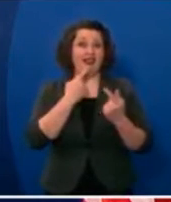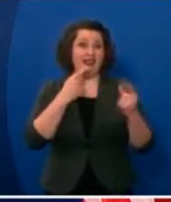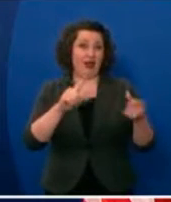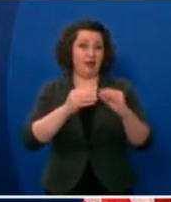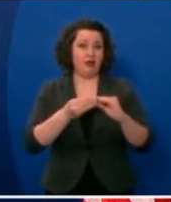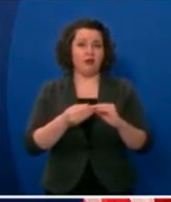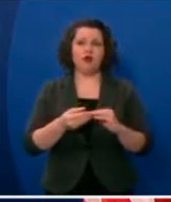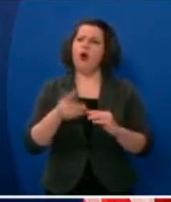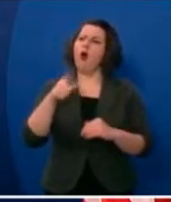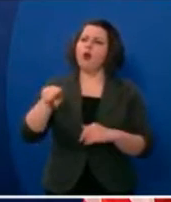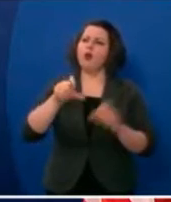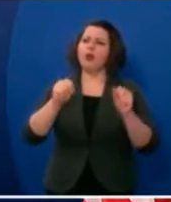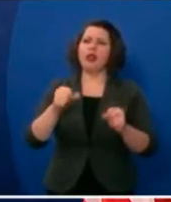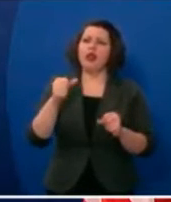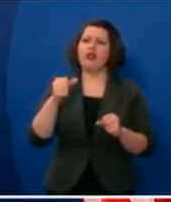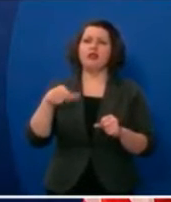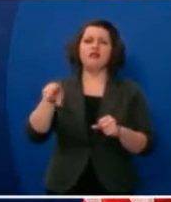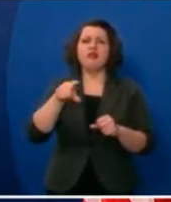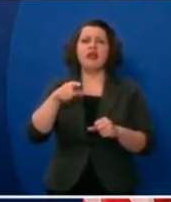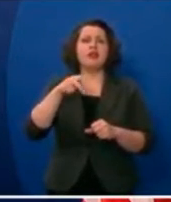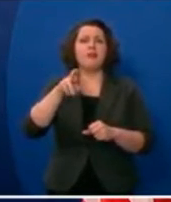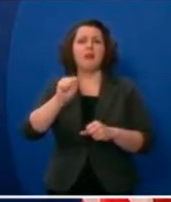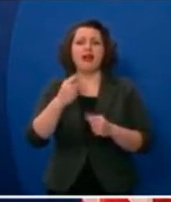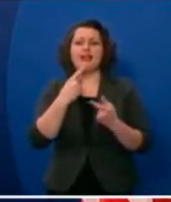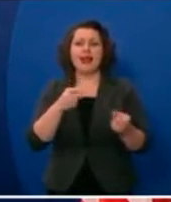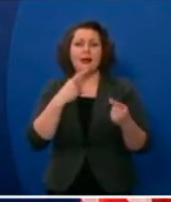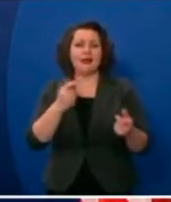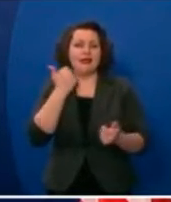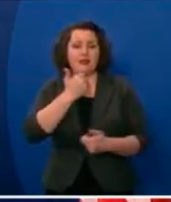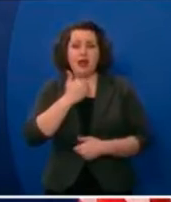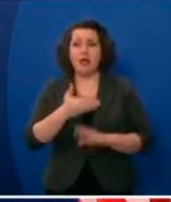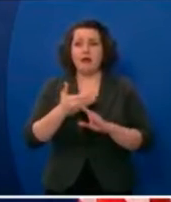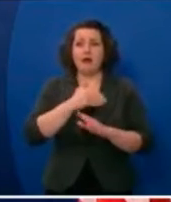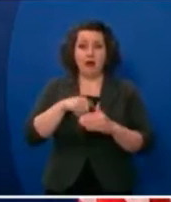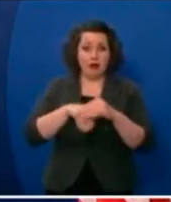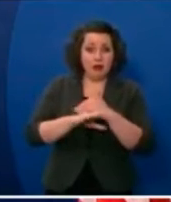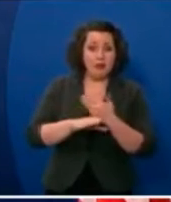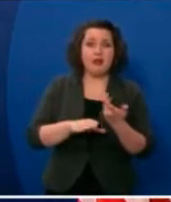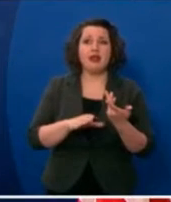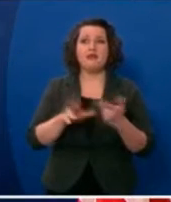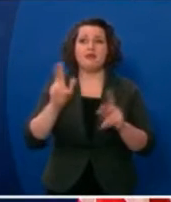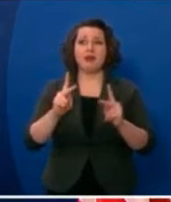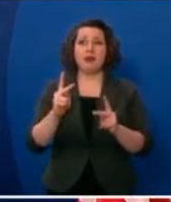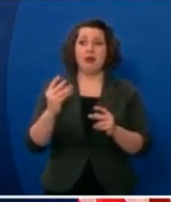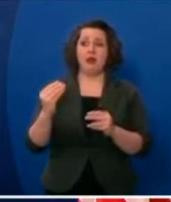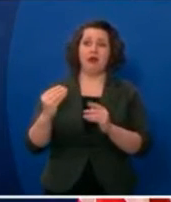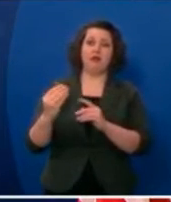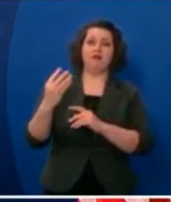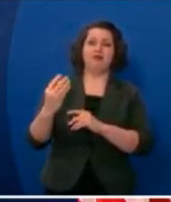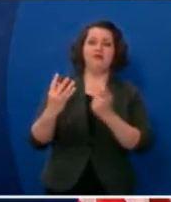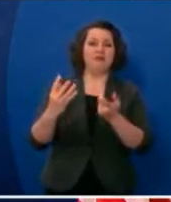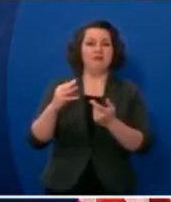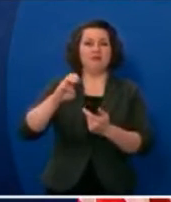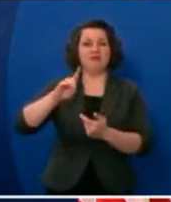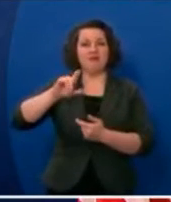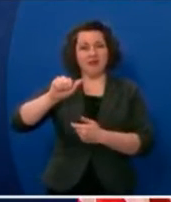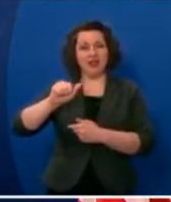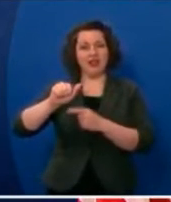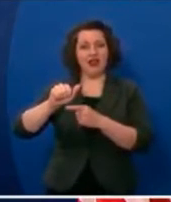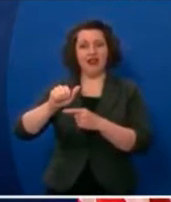day. You all announce it every day. You're doing, as before I come into the press conference, I get alert after alert from the media